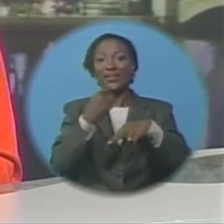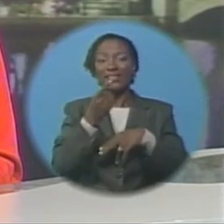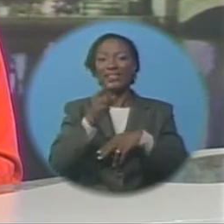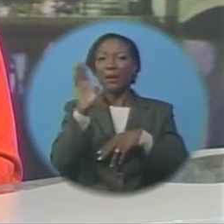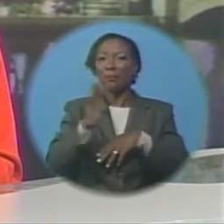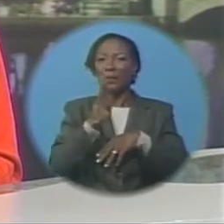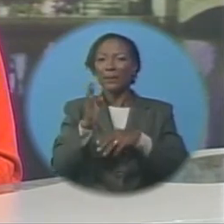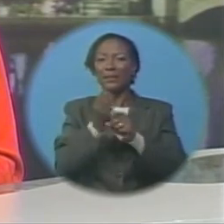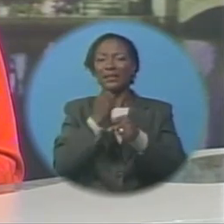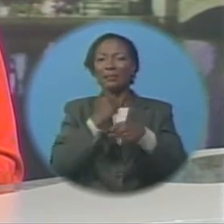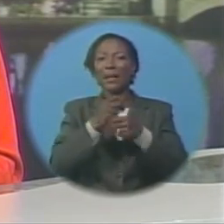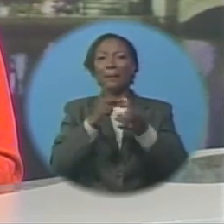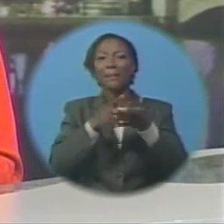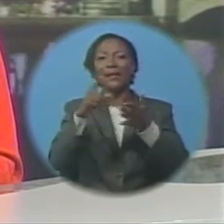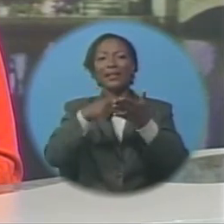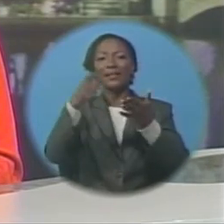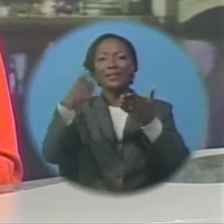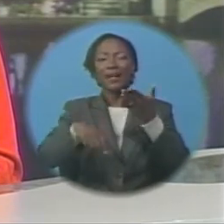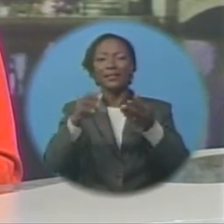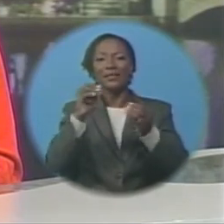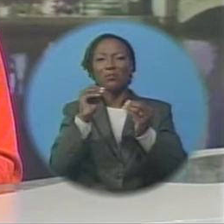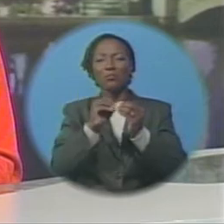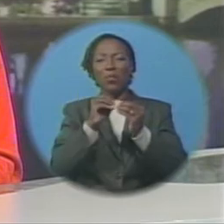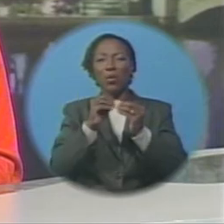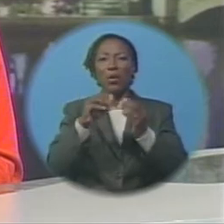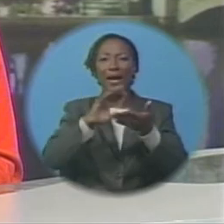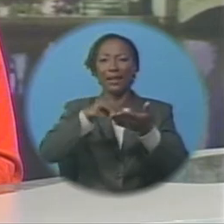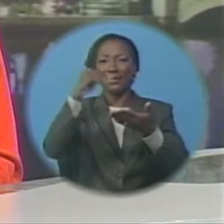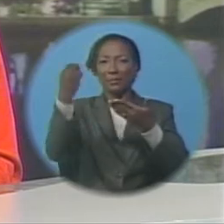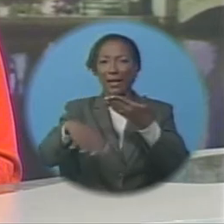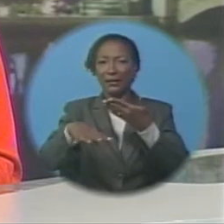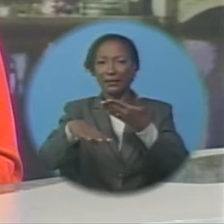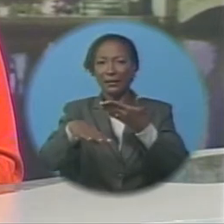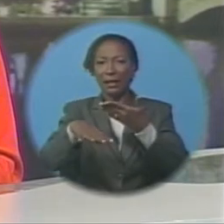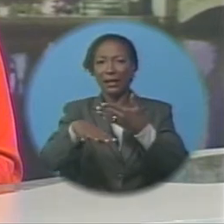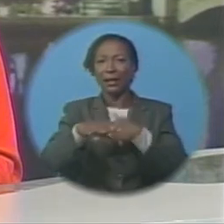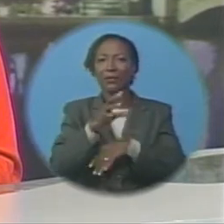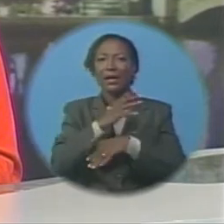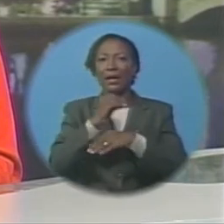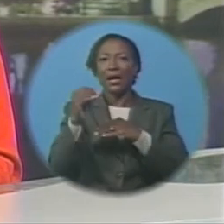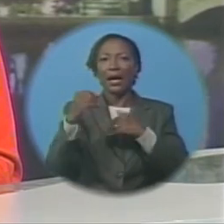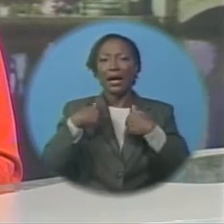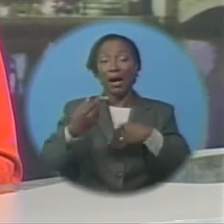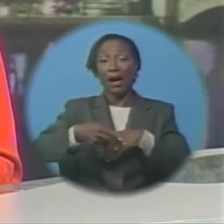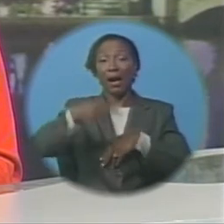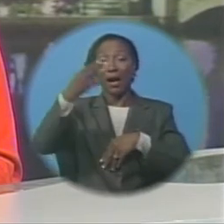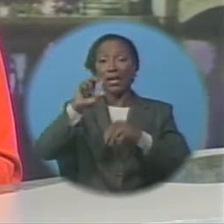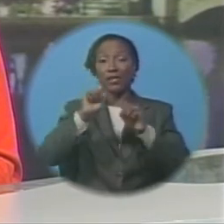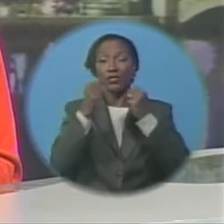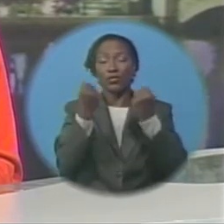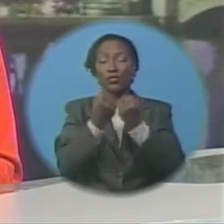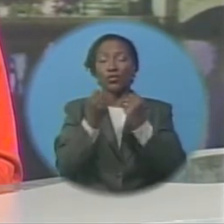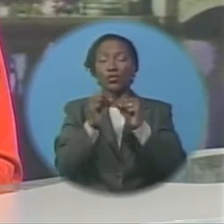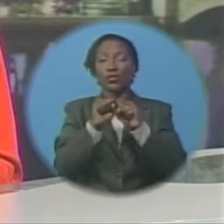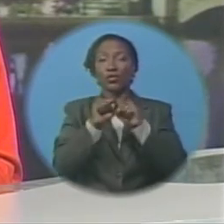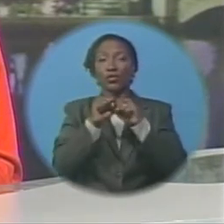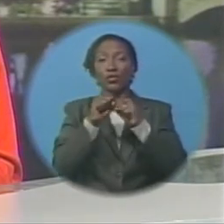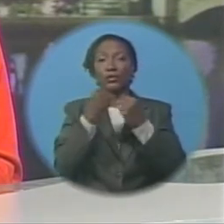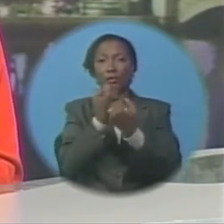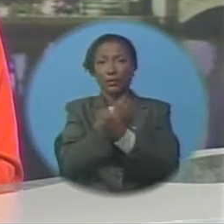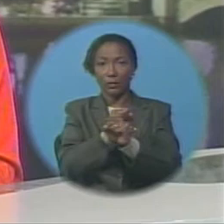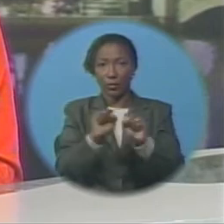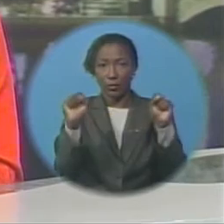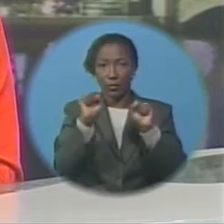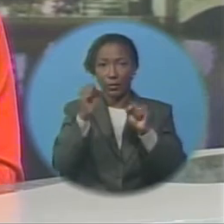costly for companies by raising the ceiling for Social Security contributions and introducing a new municipal solid waste tax,